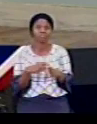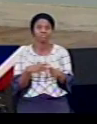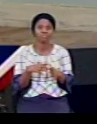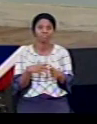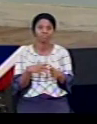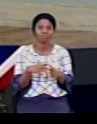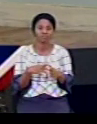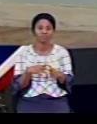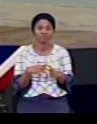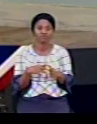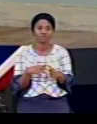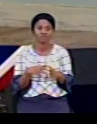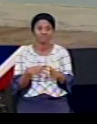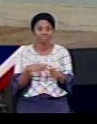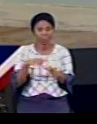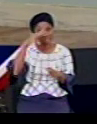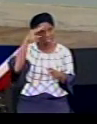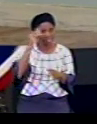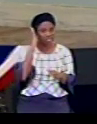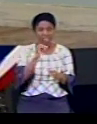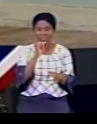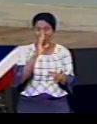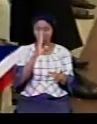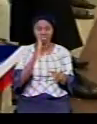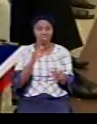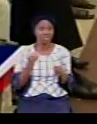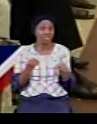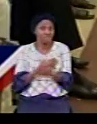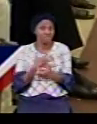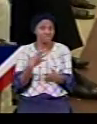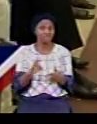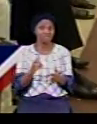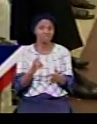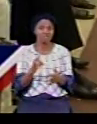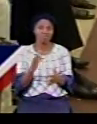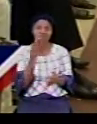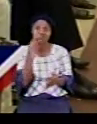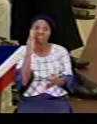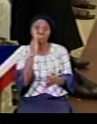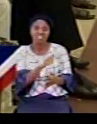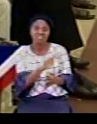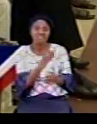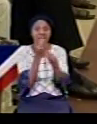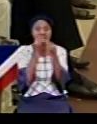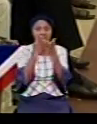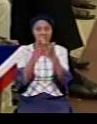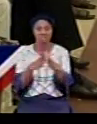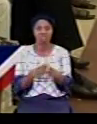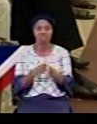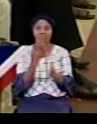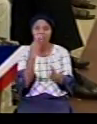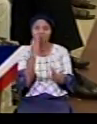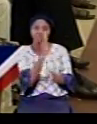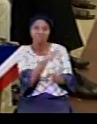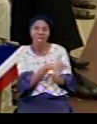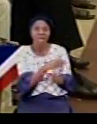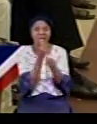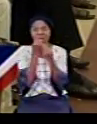be afraid of evil tidings. He shall not be afraid of bad news.